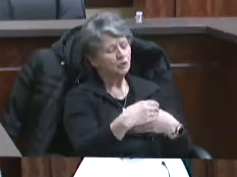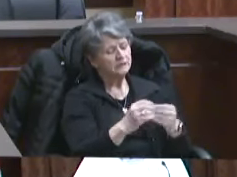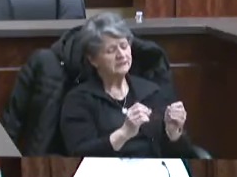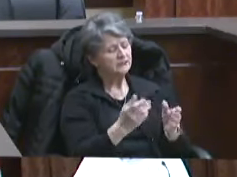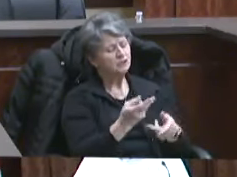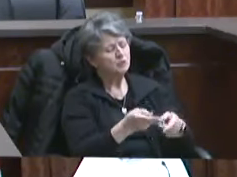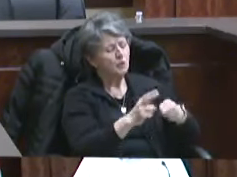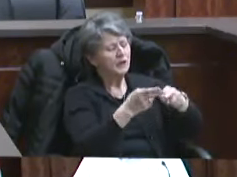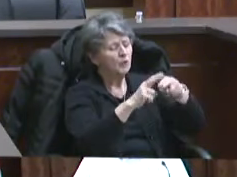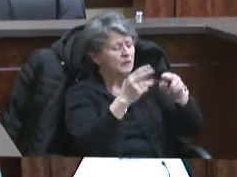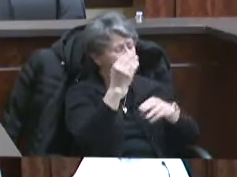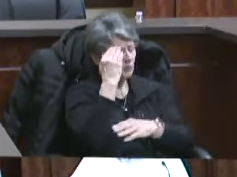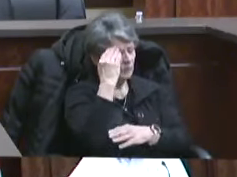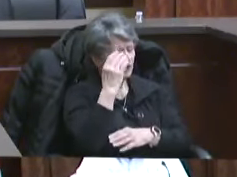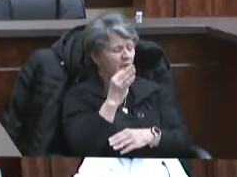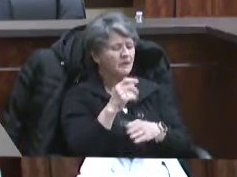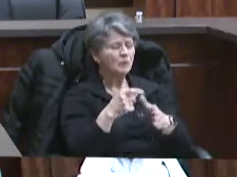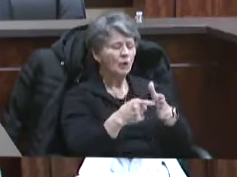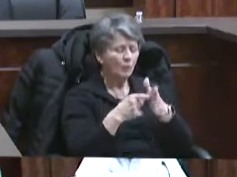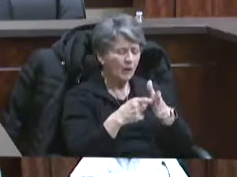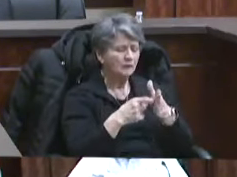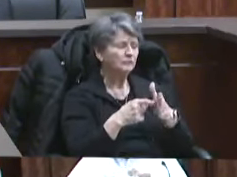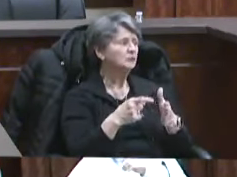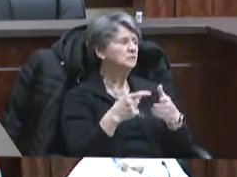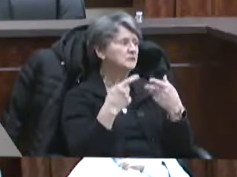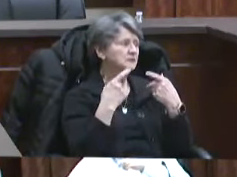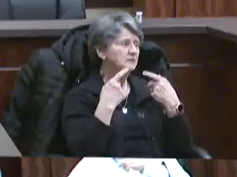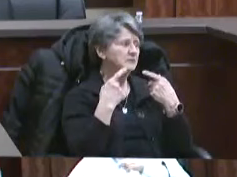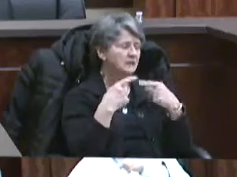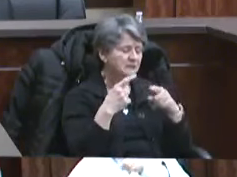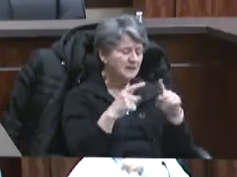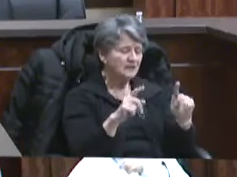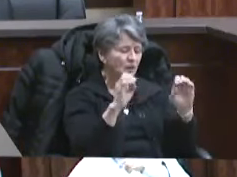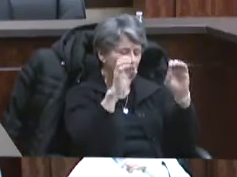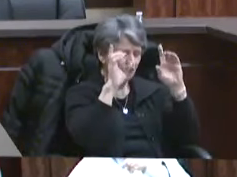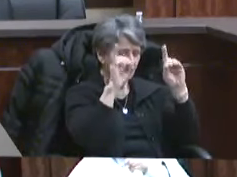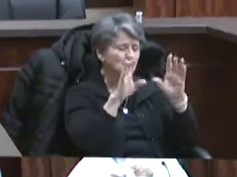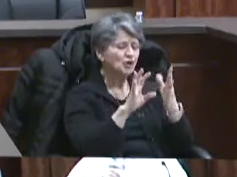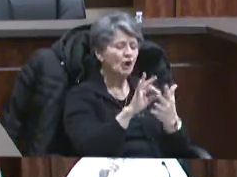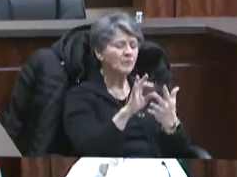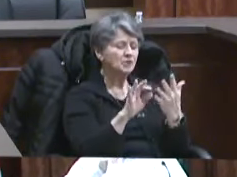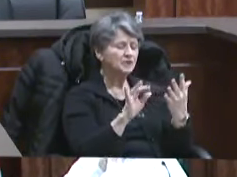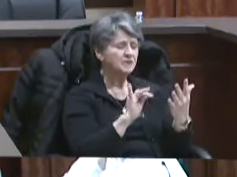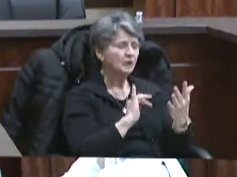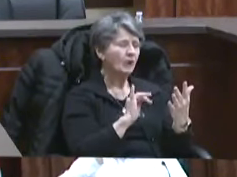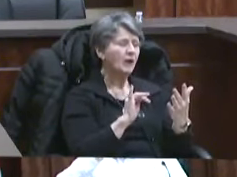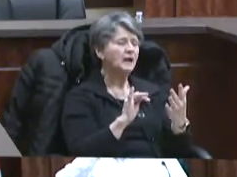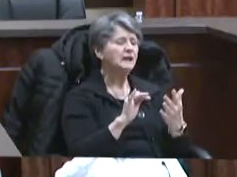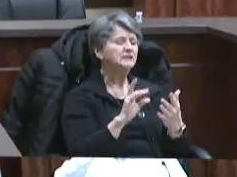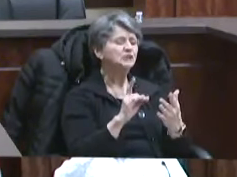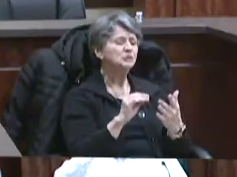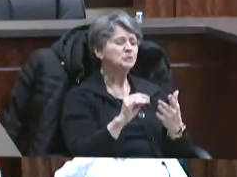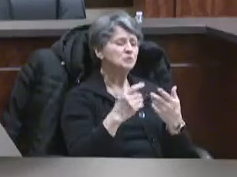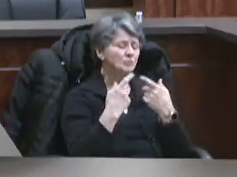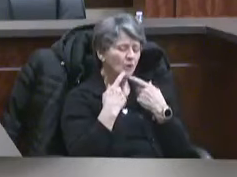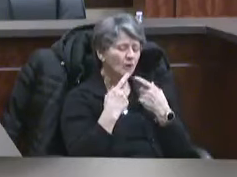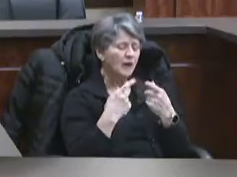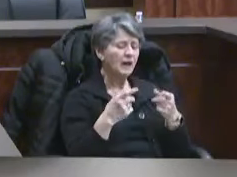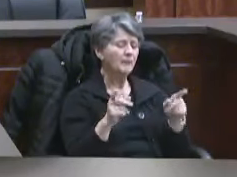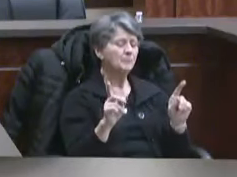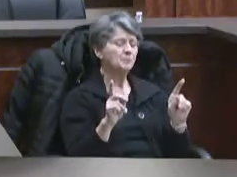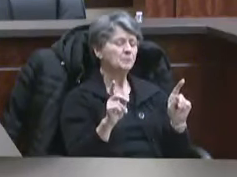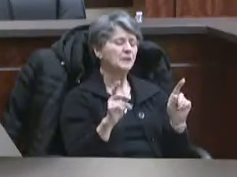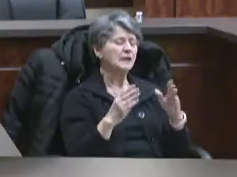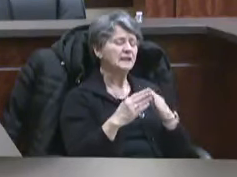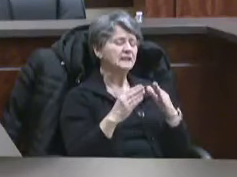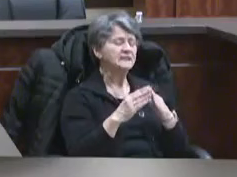awareness of the need for effective education options. Now, therefore, I, Craig A. Moe, the mayor of the City of Laurel, do hereby proclaim the